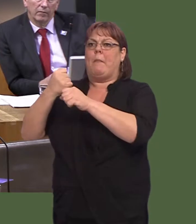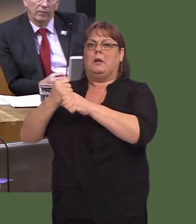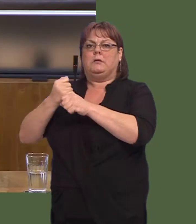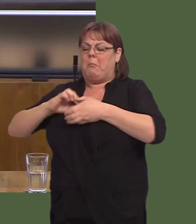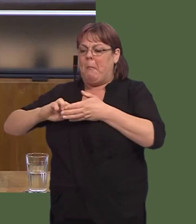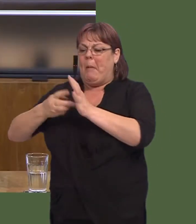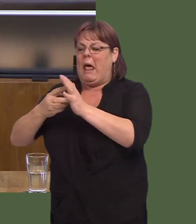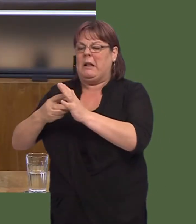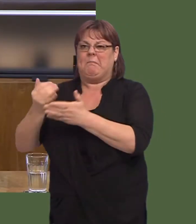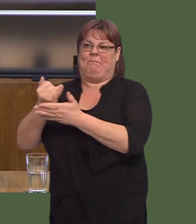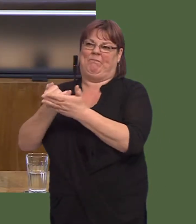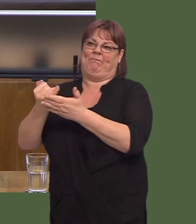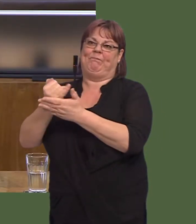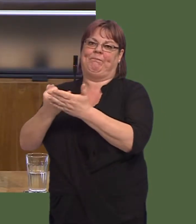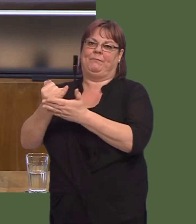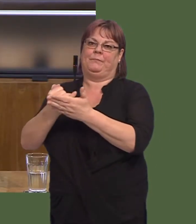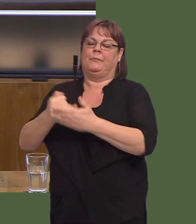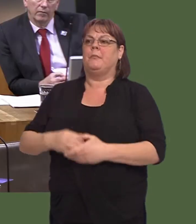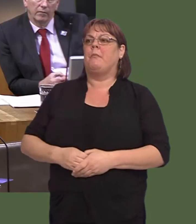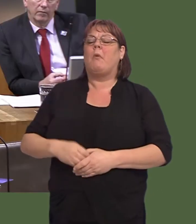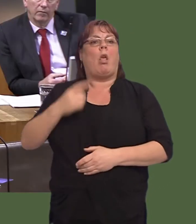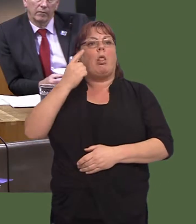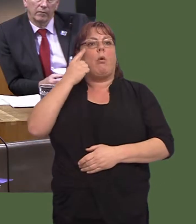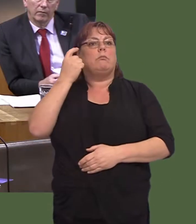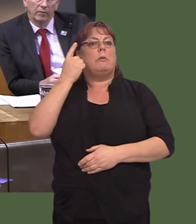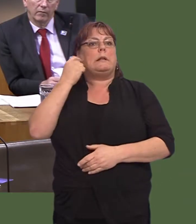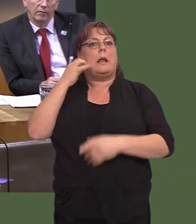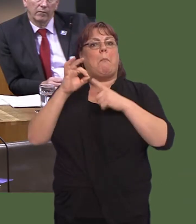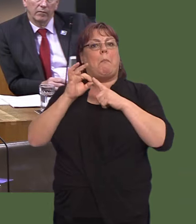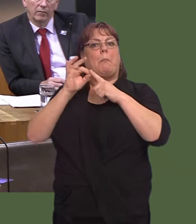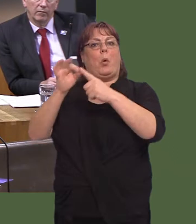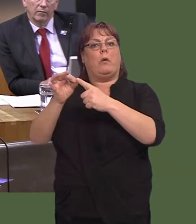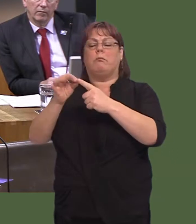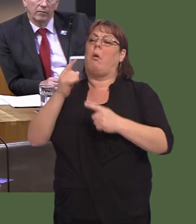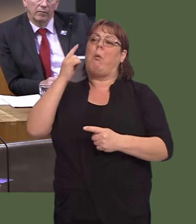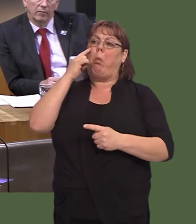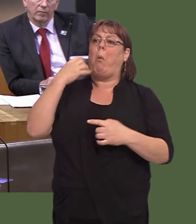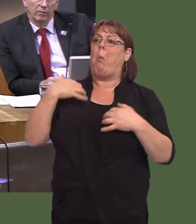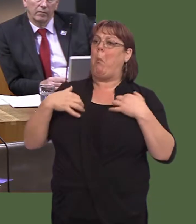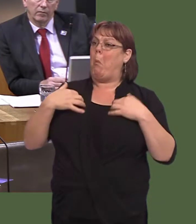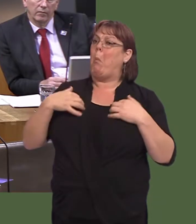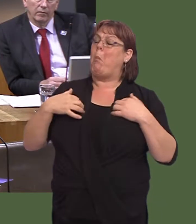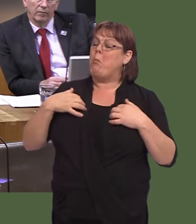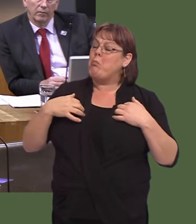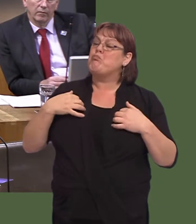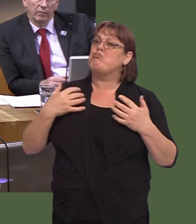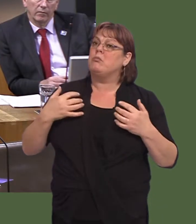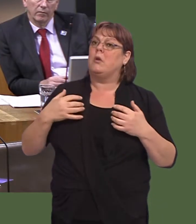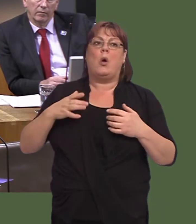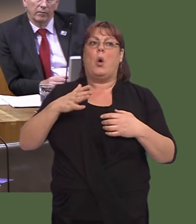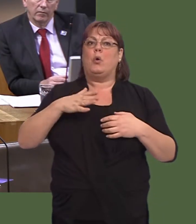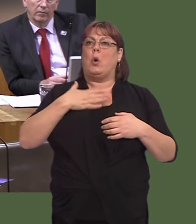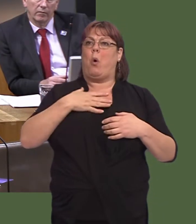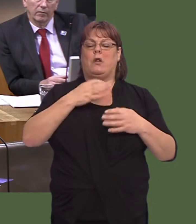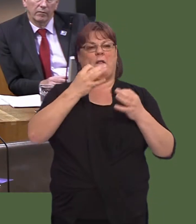the situation. I thought what was being proposed yesterday was something that was interesting in terms of a solution. Nobody wants to have a